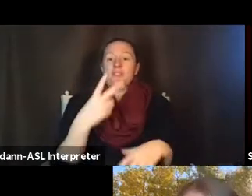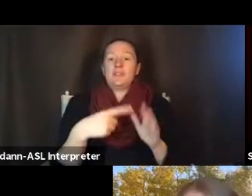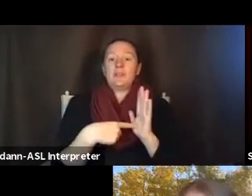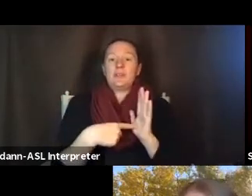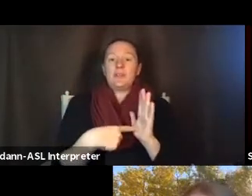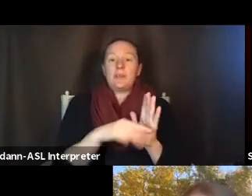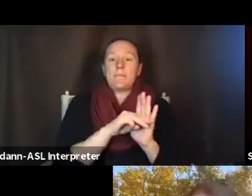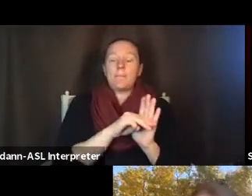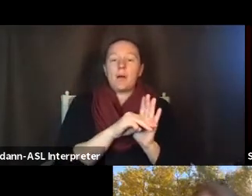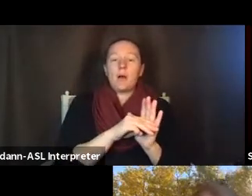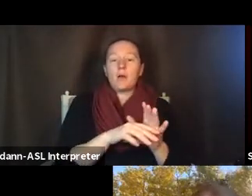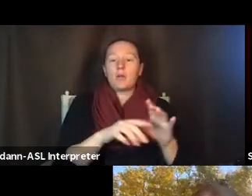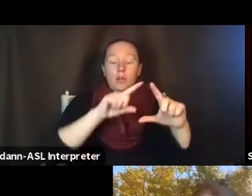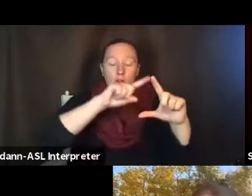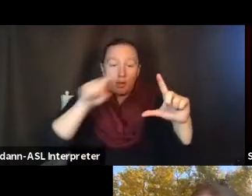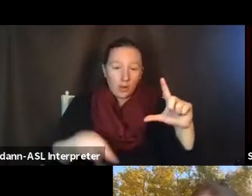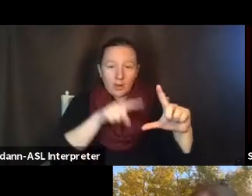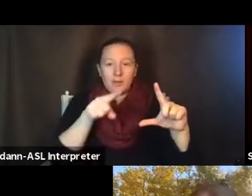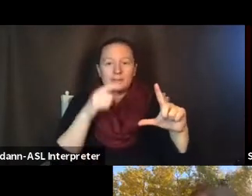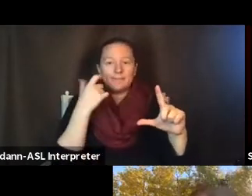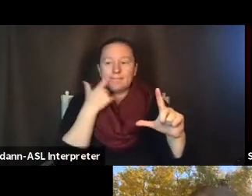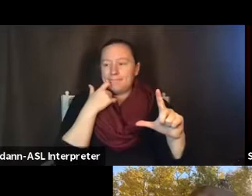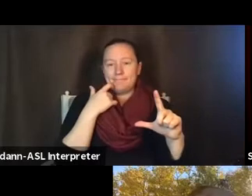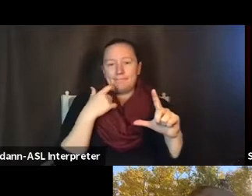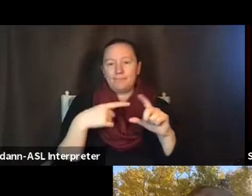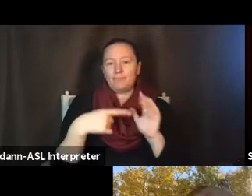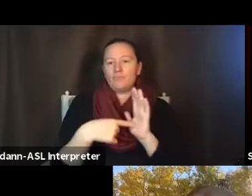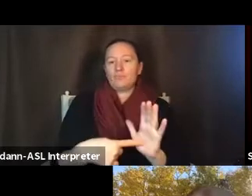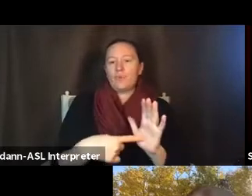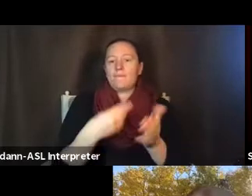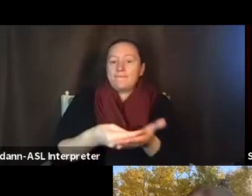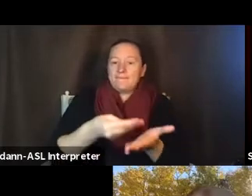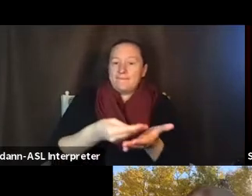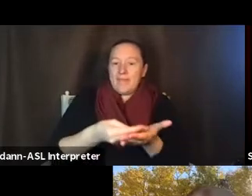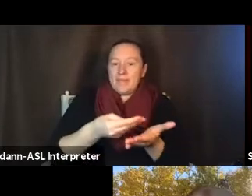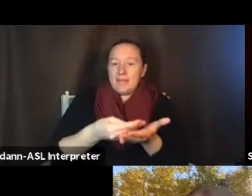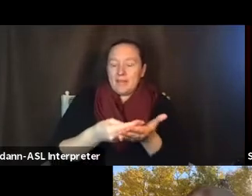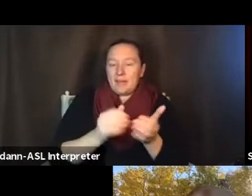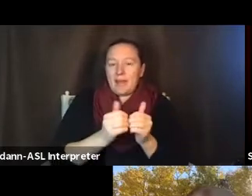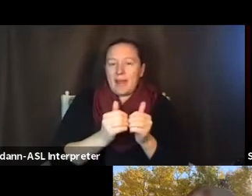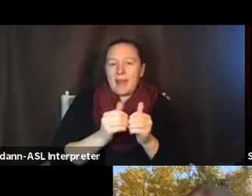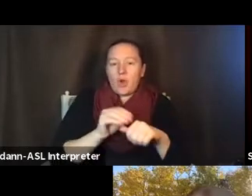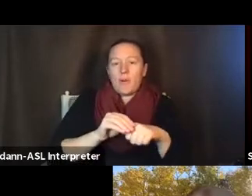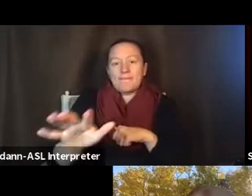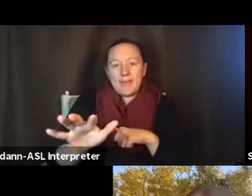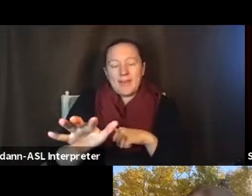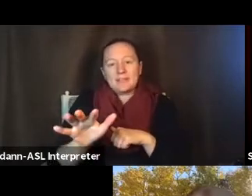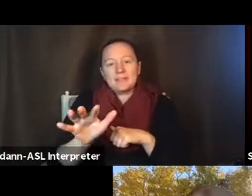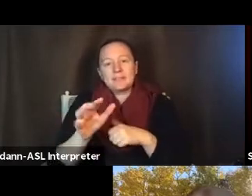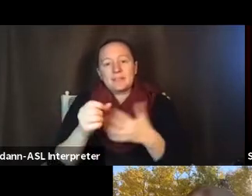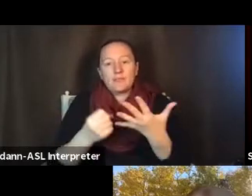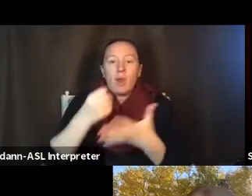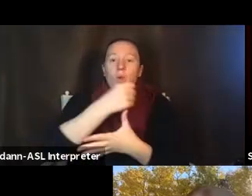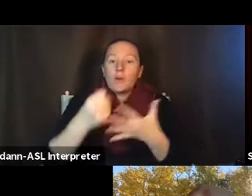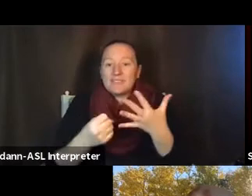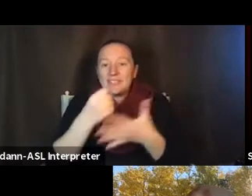picture around the fragmented funding, what it does around the ability to